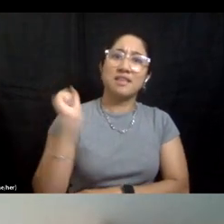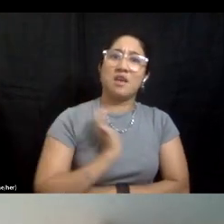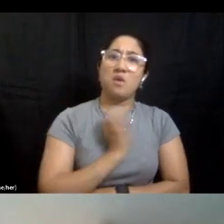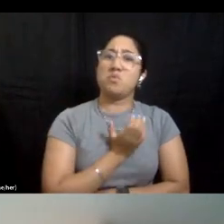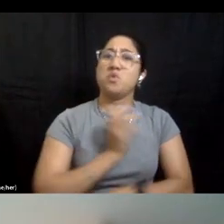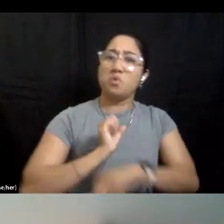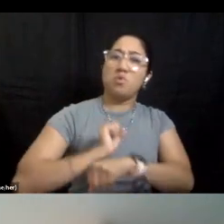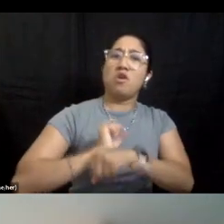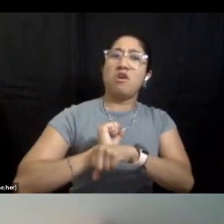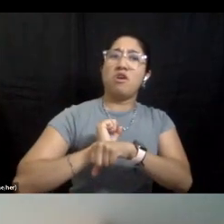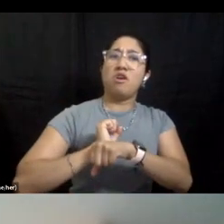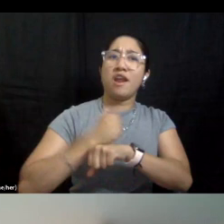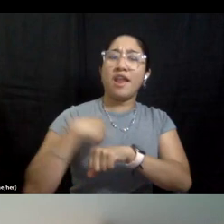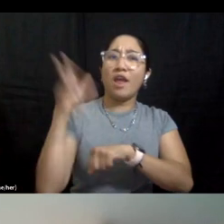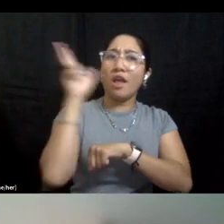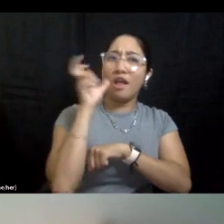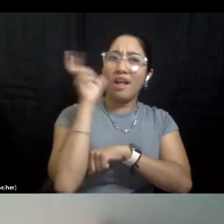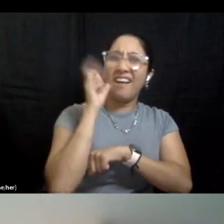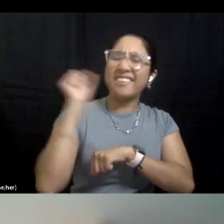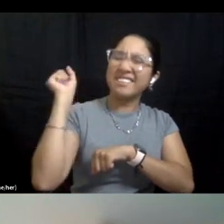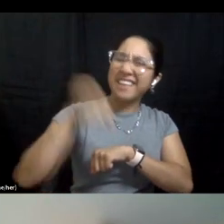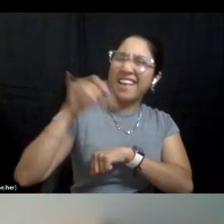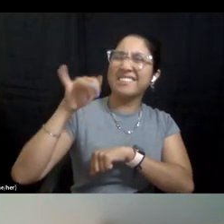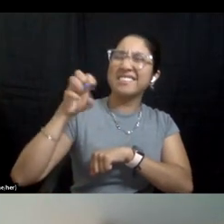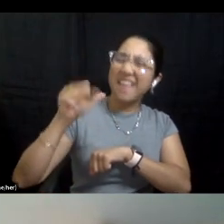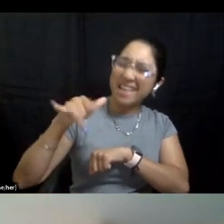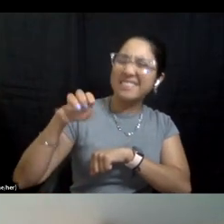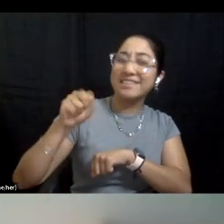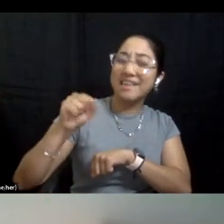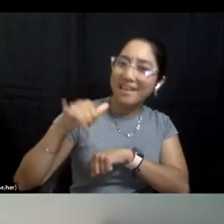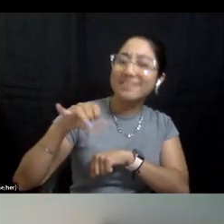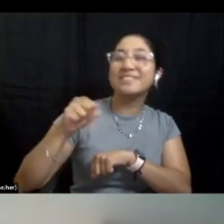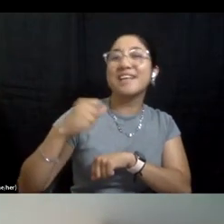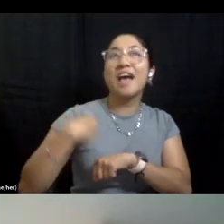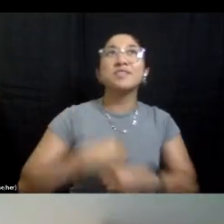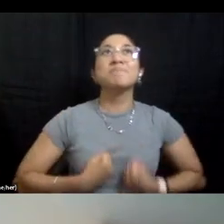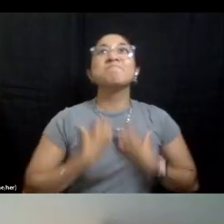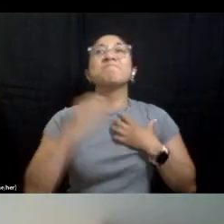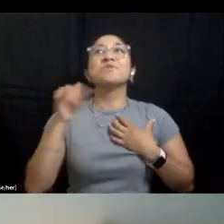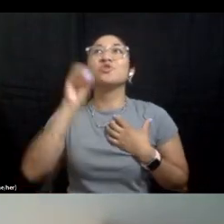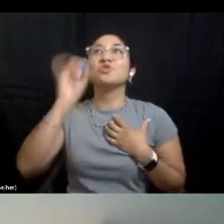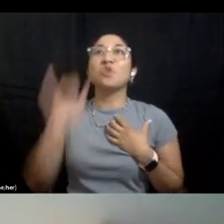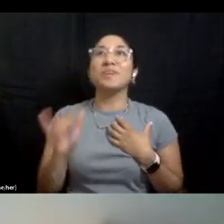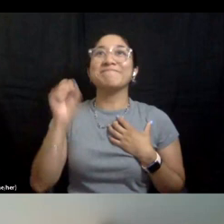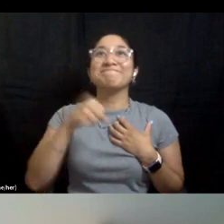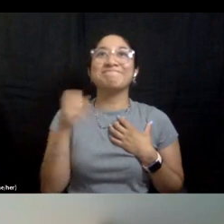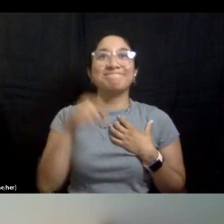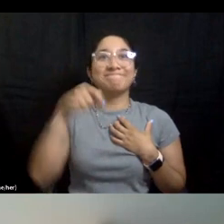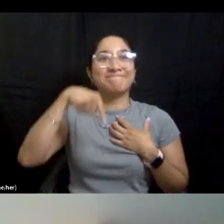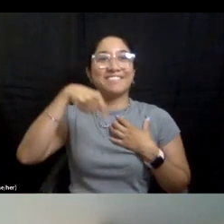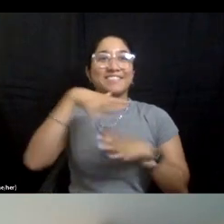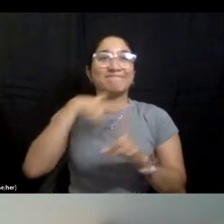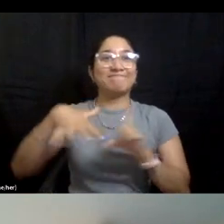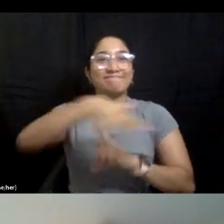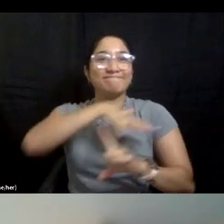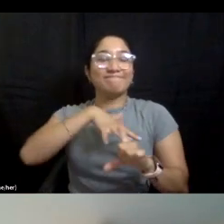was like, yes, yes, yes. Being in the space, the writing, it brought me so much joy. And I was like, yes, I just wanted to open up with that. And I'd love to